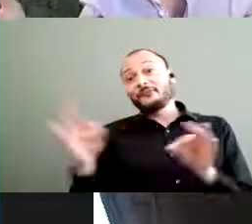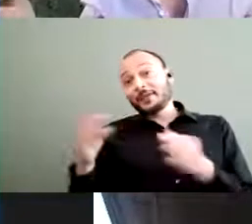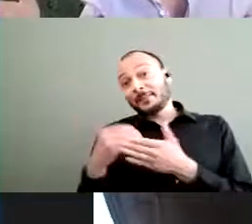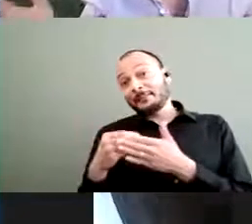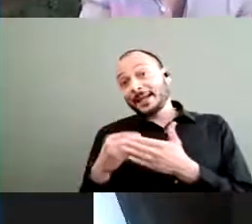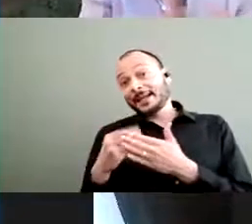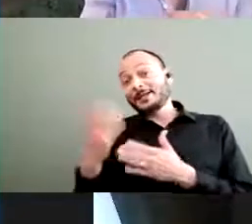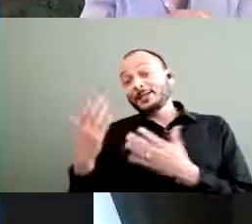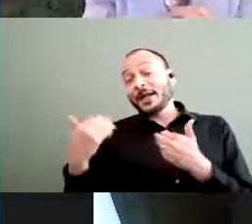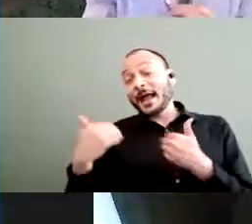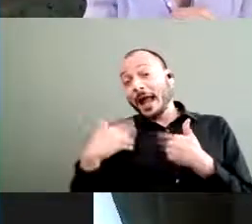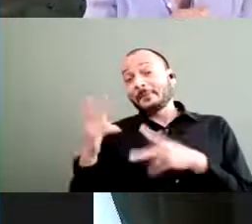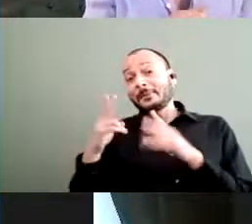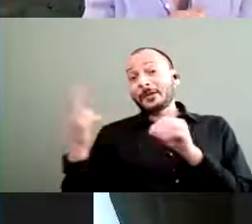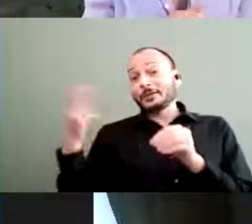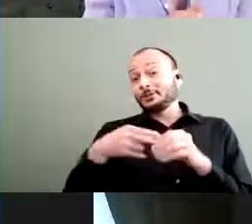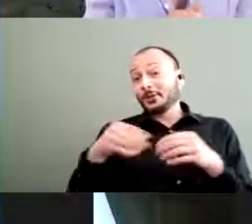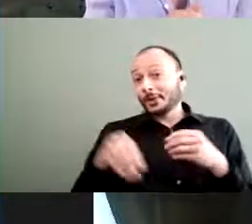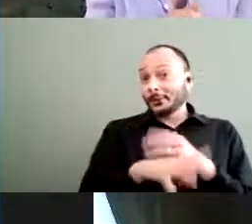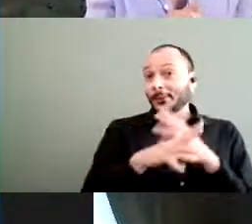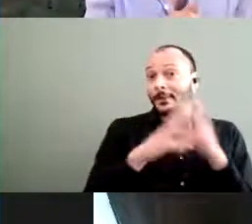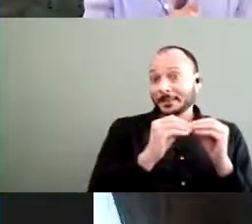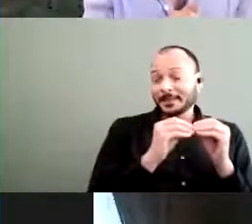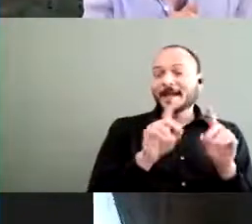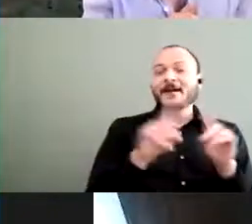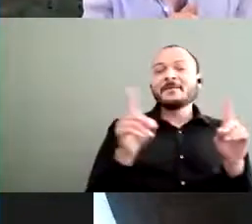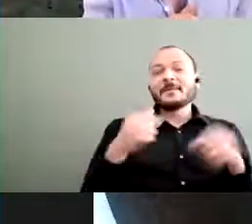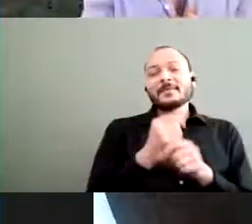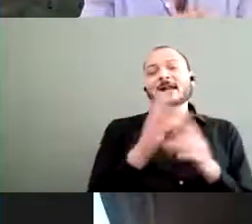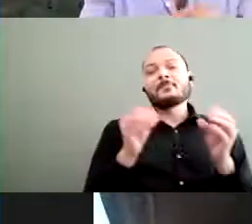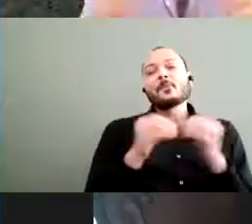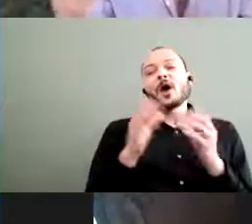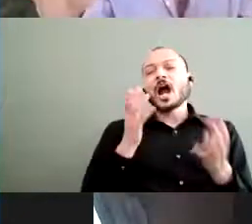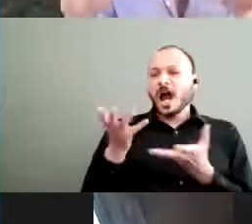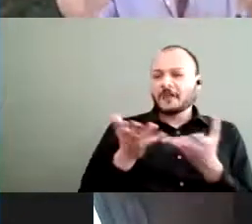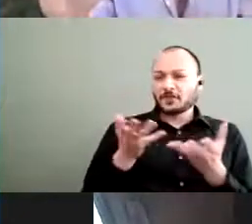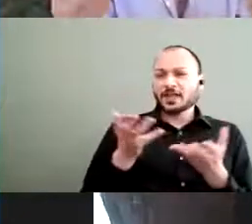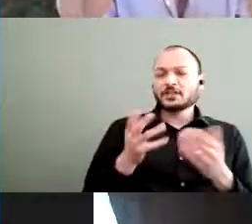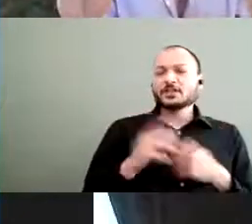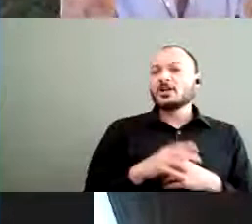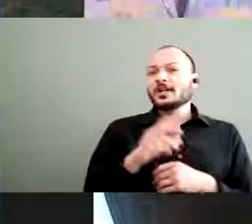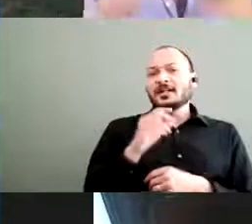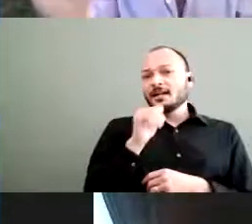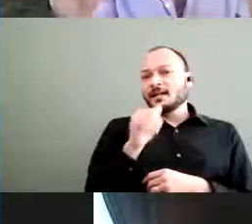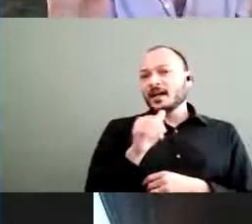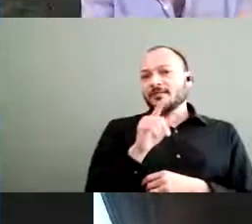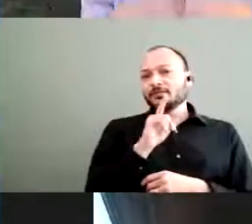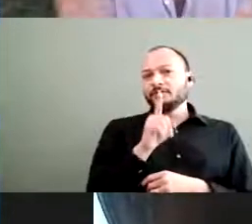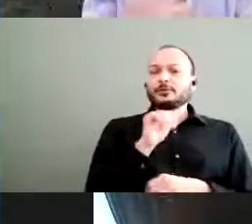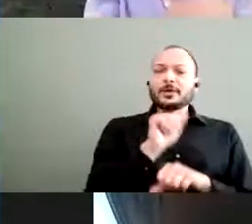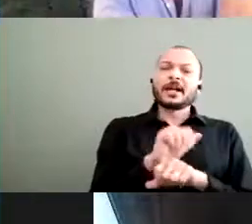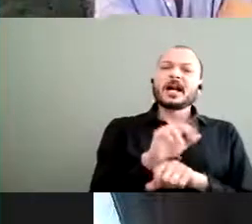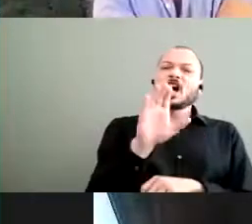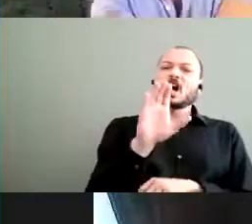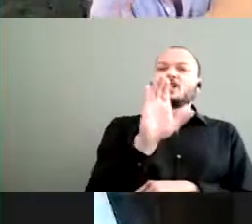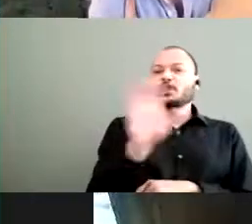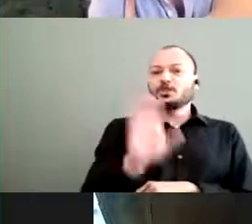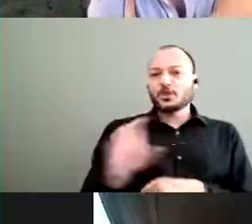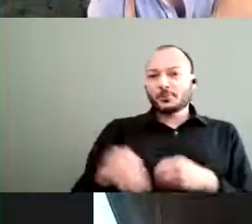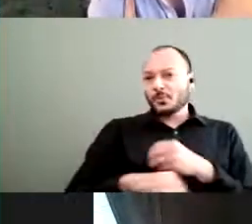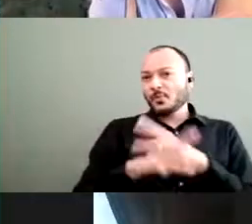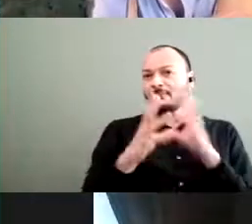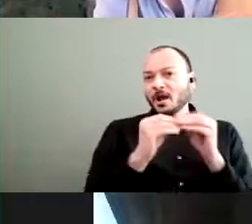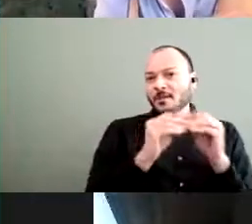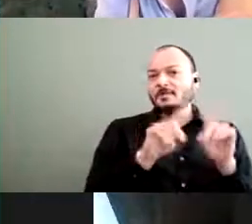onto a webinar. And we wanted to make this more conversational. So it is not a Zoom webinar, it is a conversation, but we are